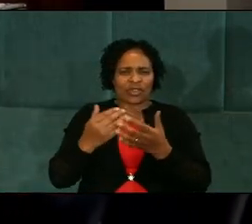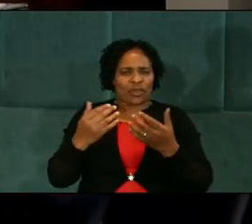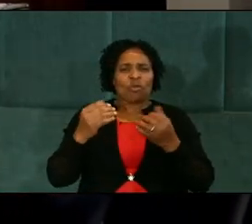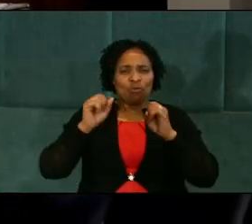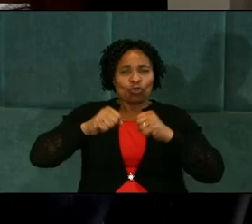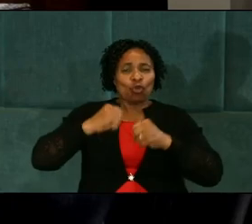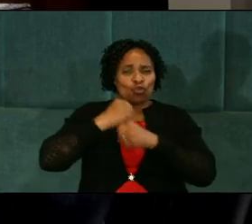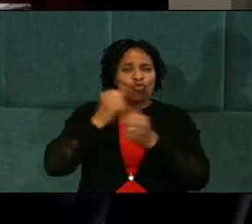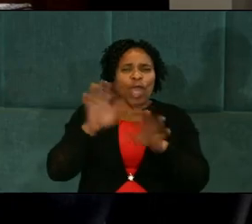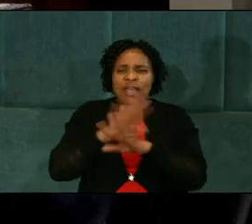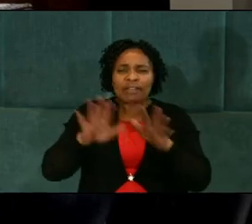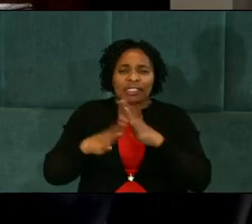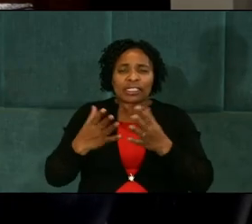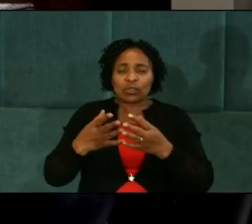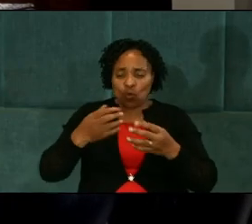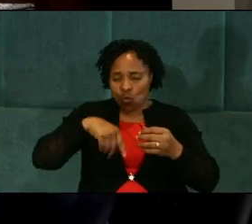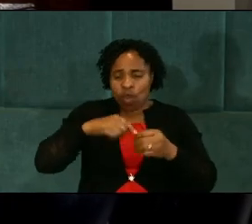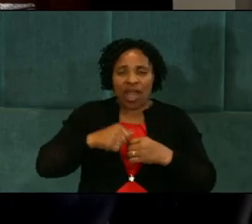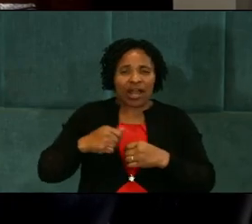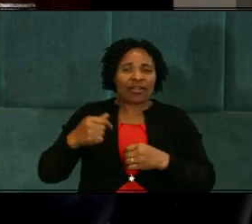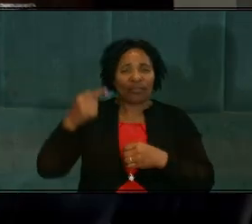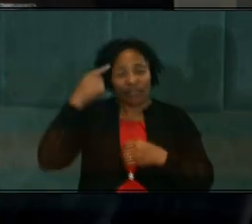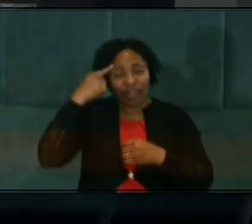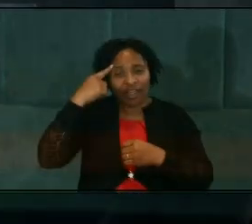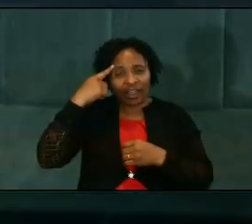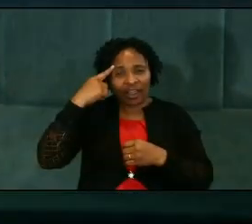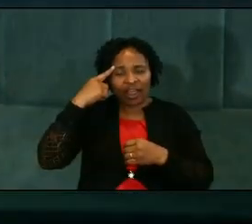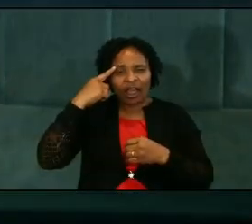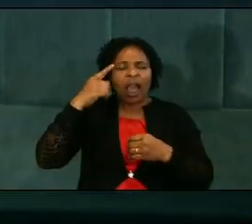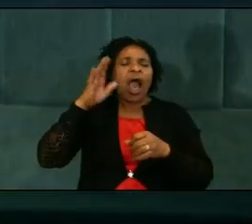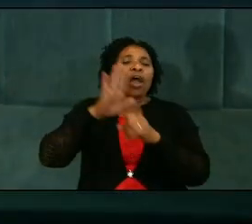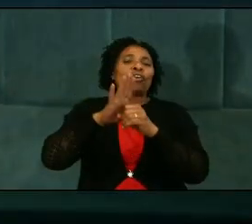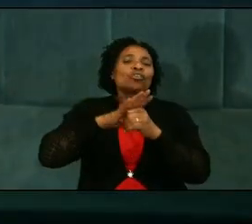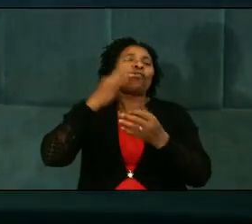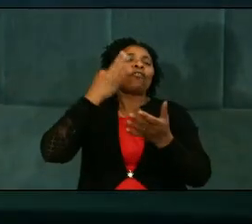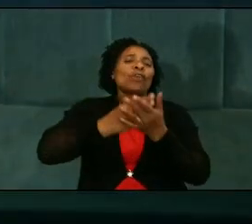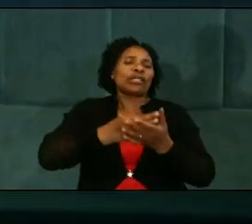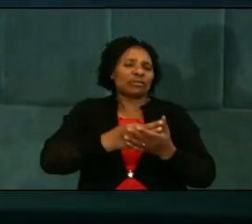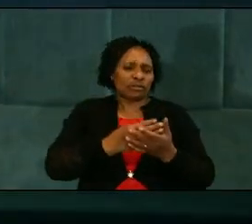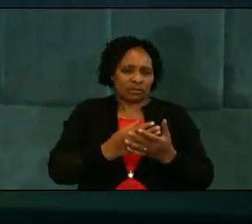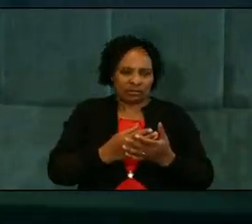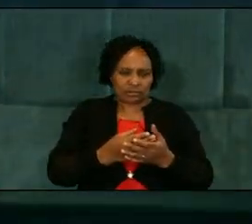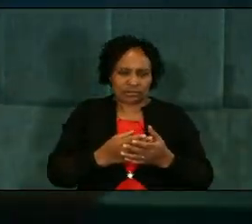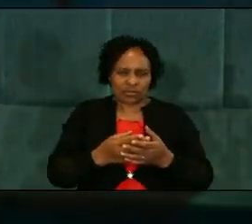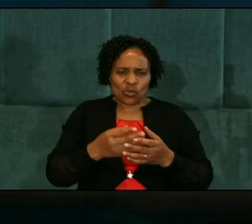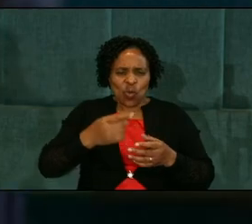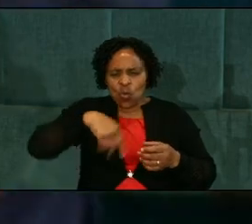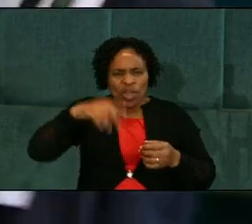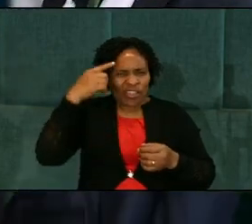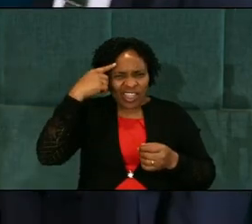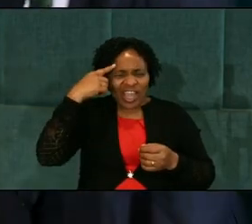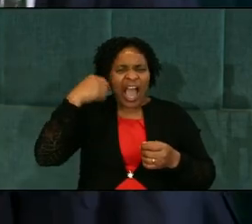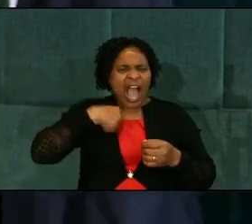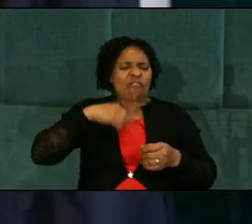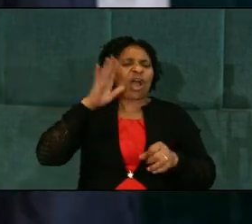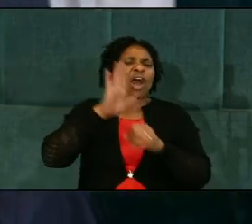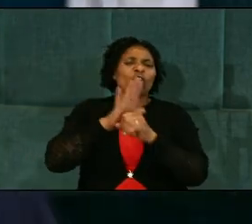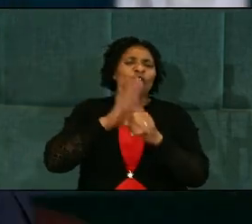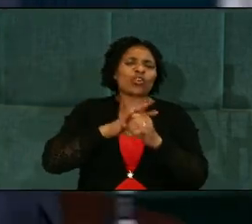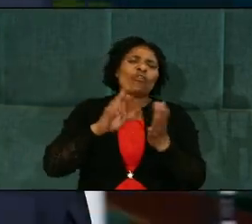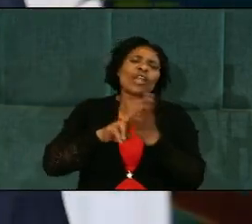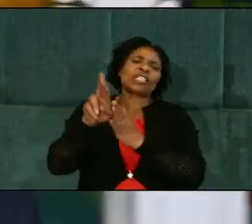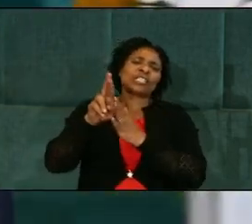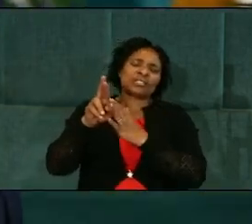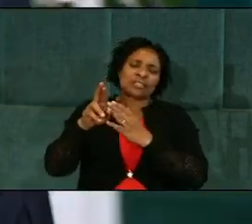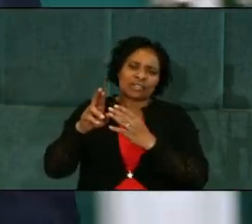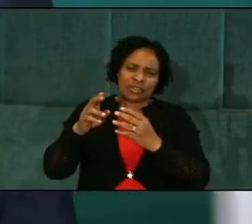We think, and by the way, spiritual rich means we think we have a lot of faith. We think we have a lot of righteousness. We think we are